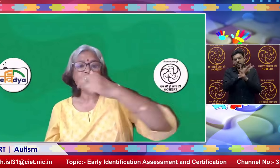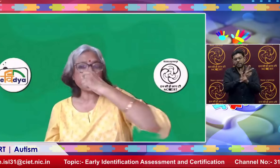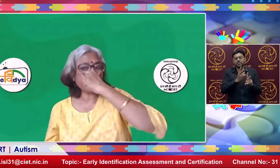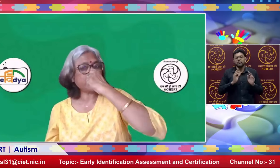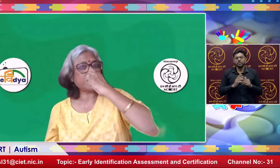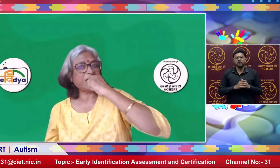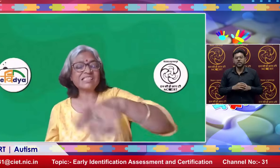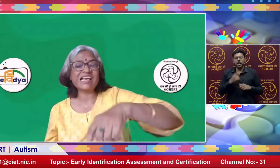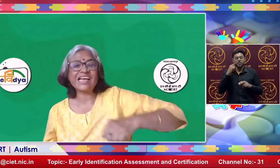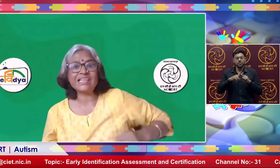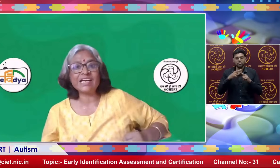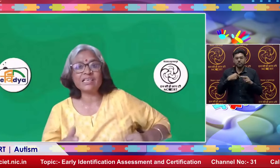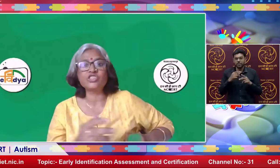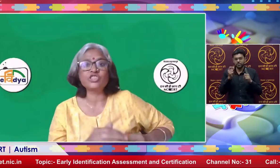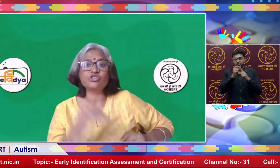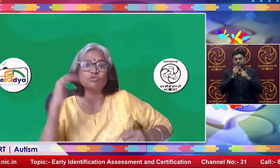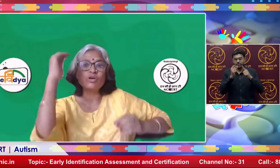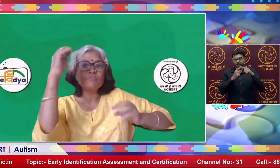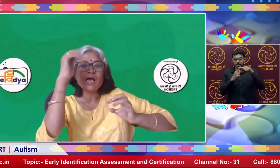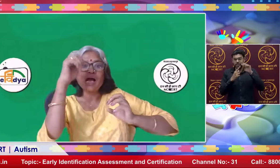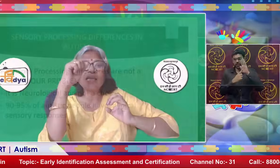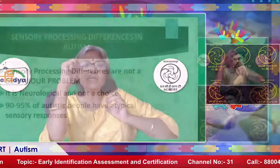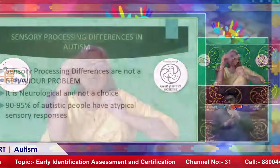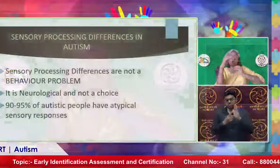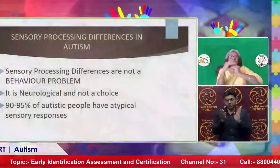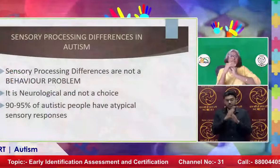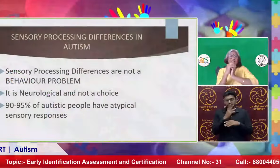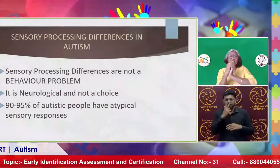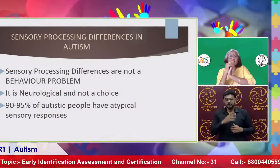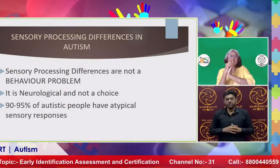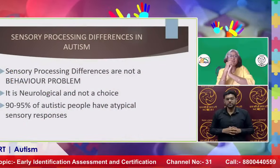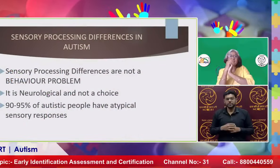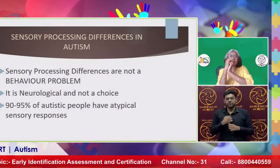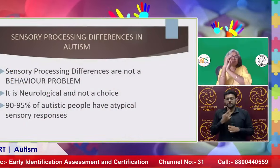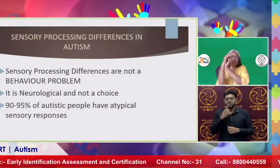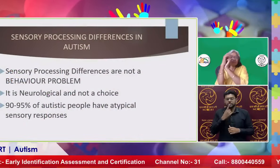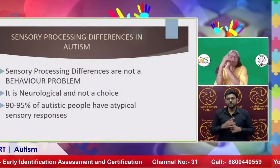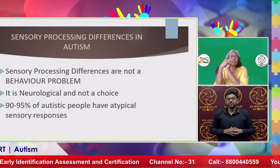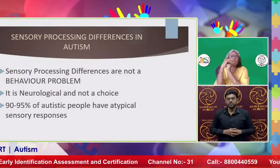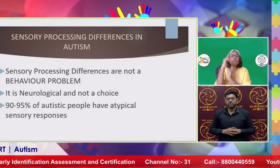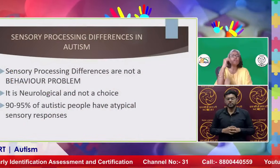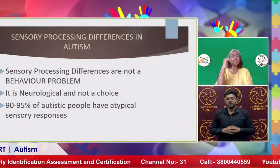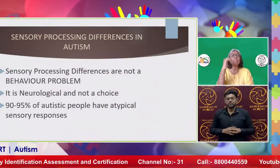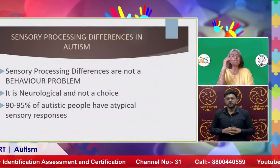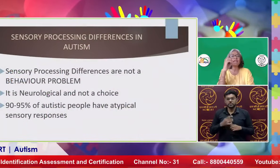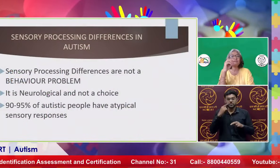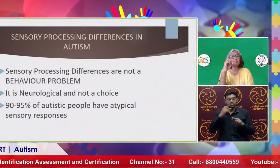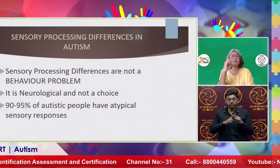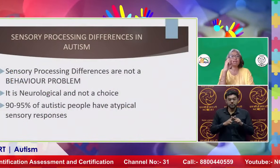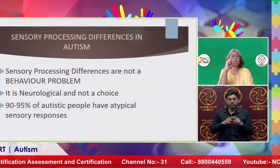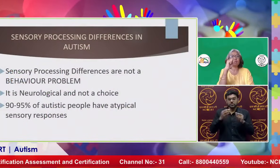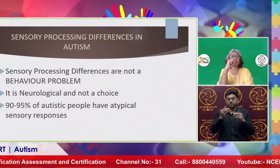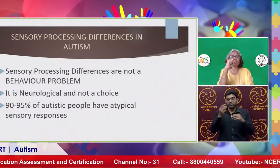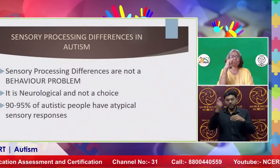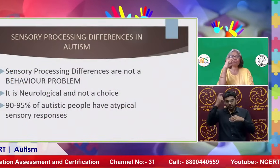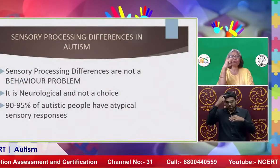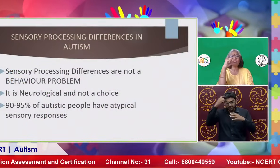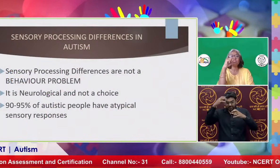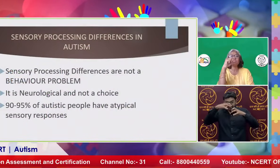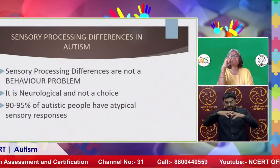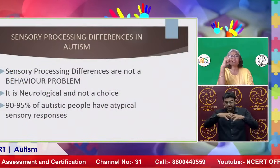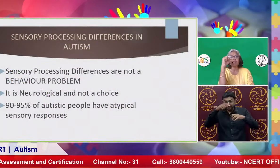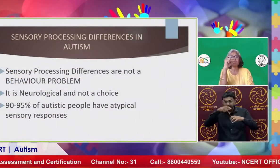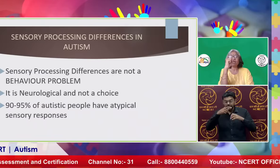Now, if you see this slide that just shown, I normally say that if you look at the brain, if I